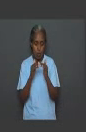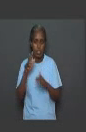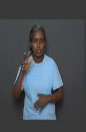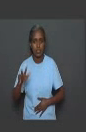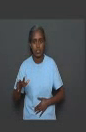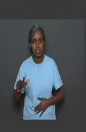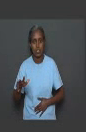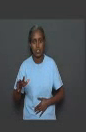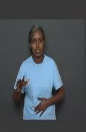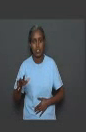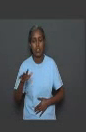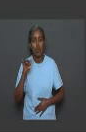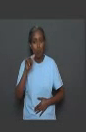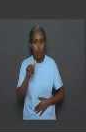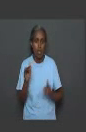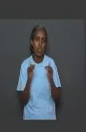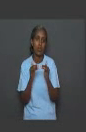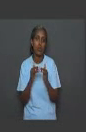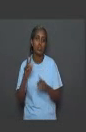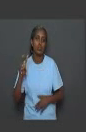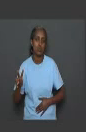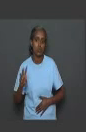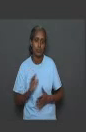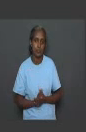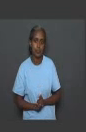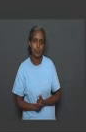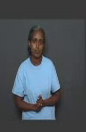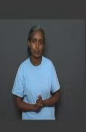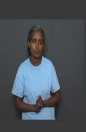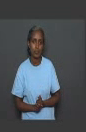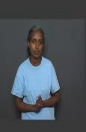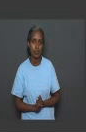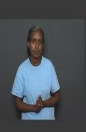x equals 3, y equals 2.